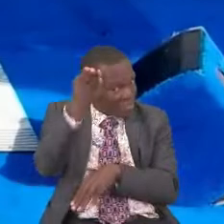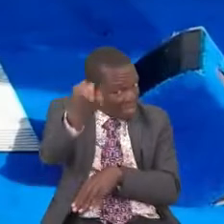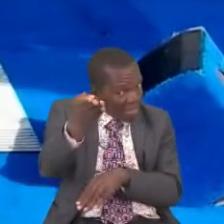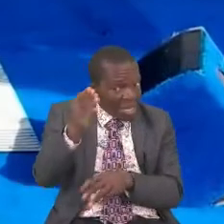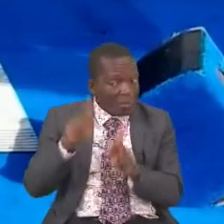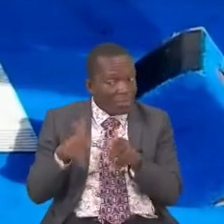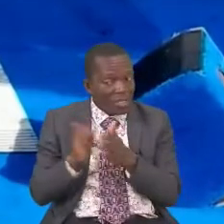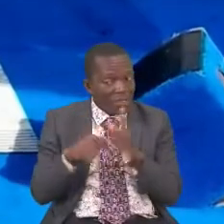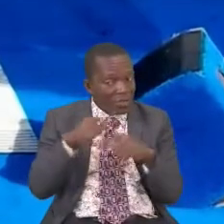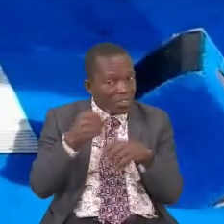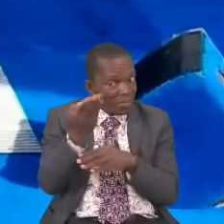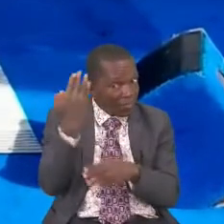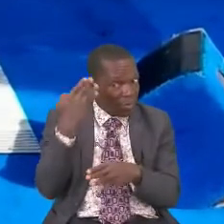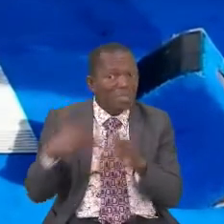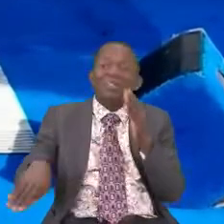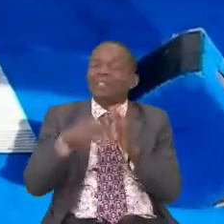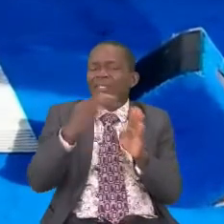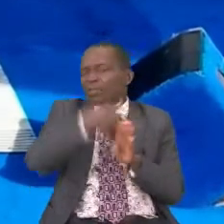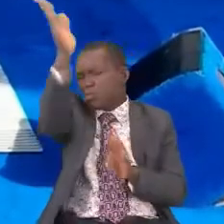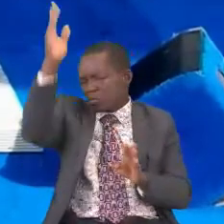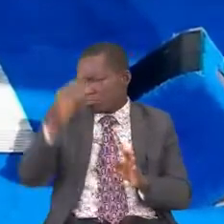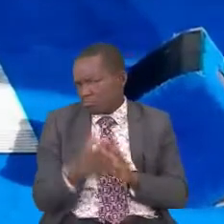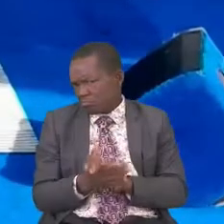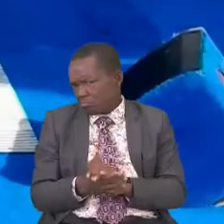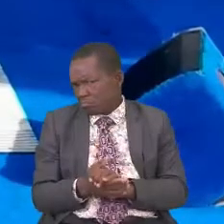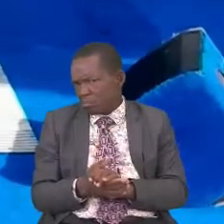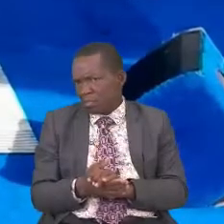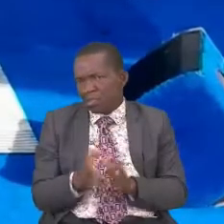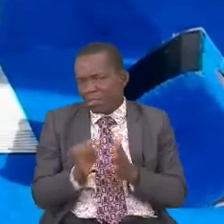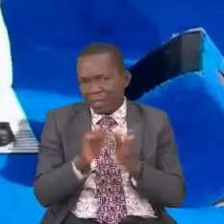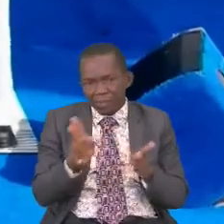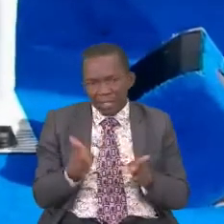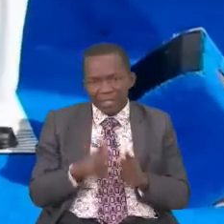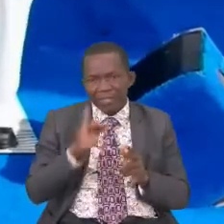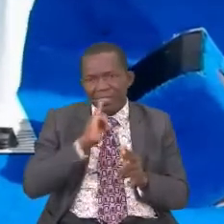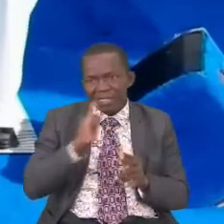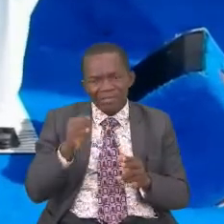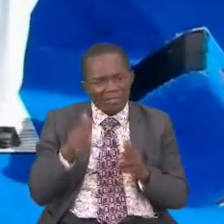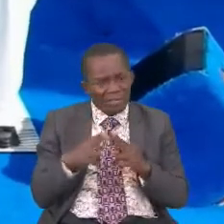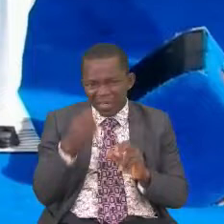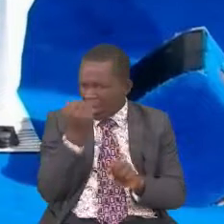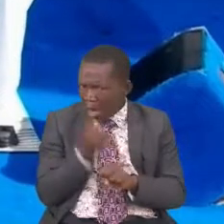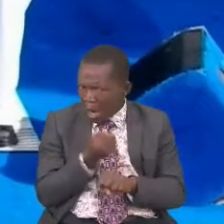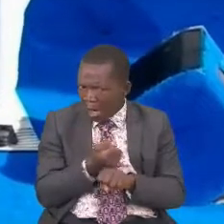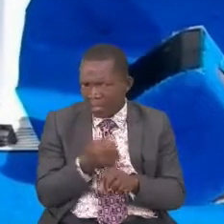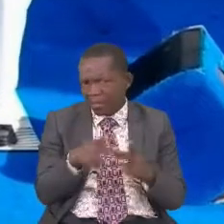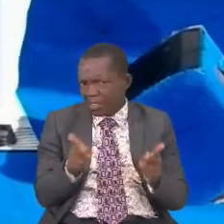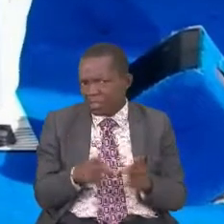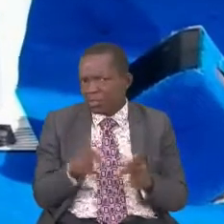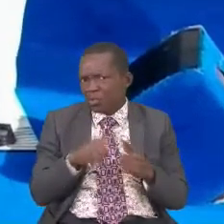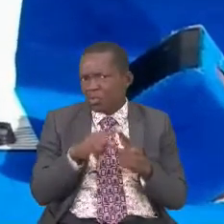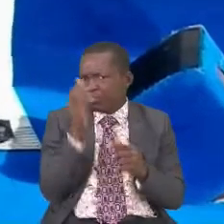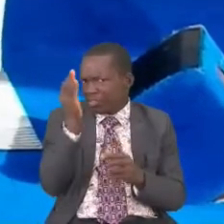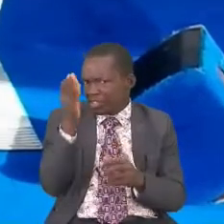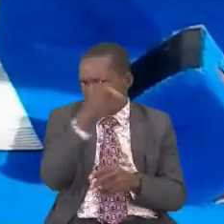there before, they run back, because that place is hard soil. That place